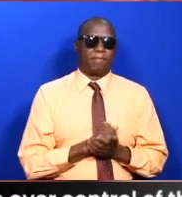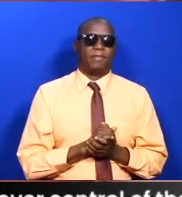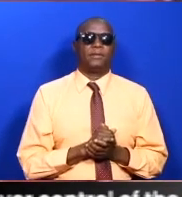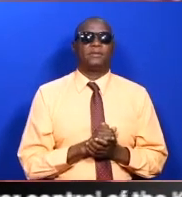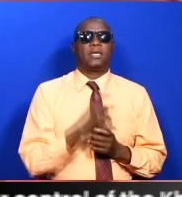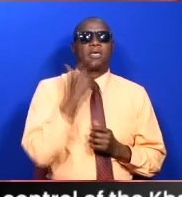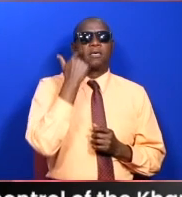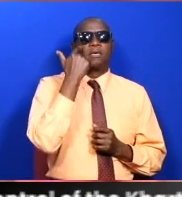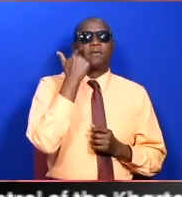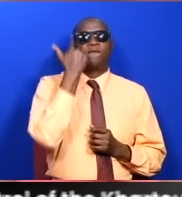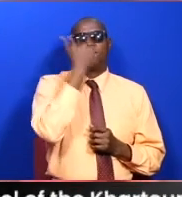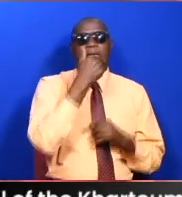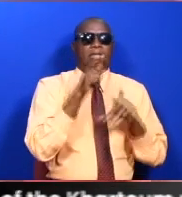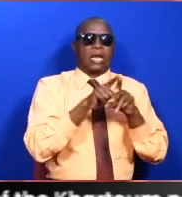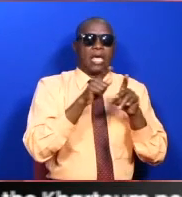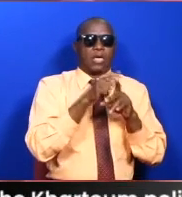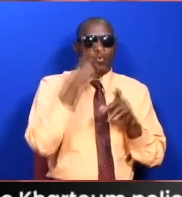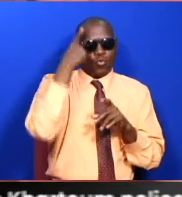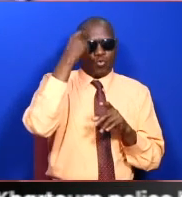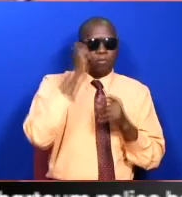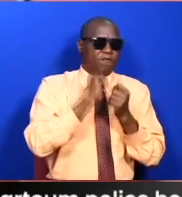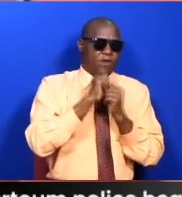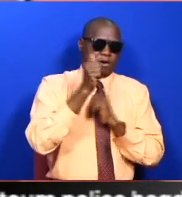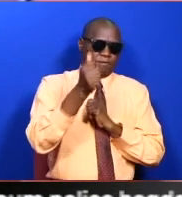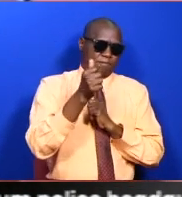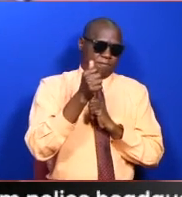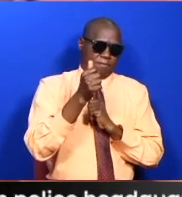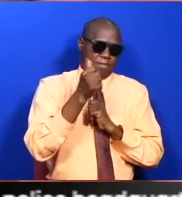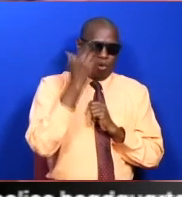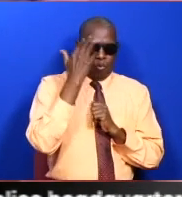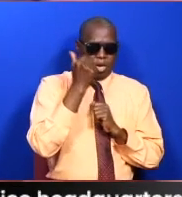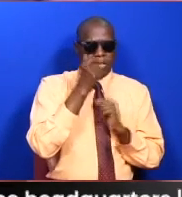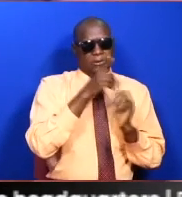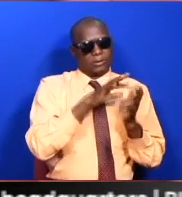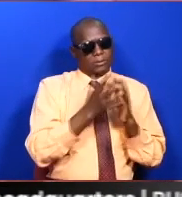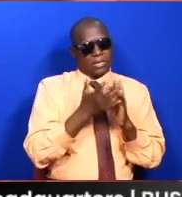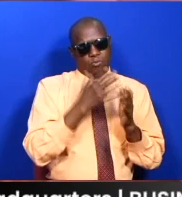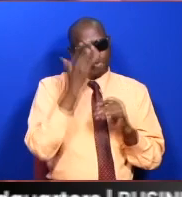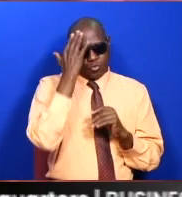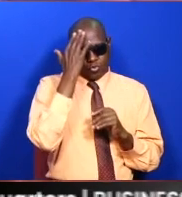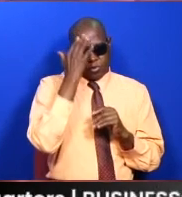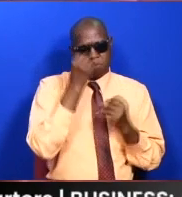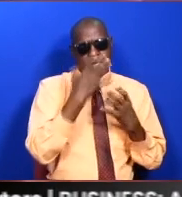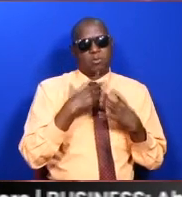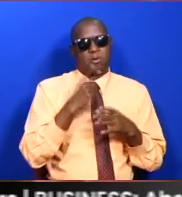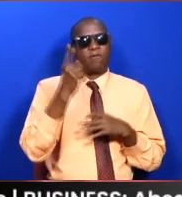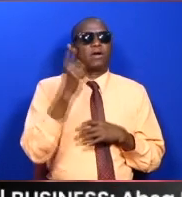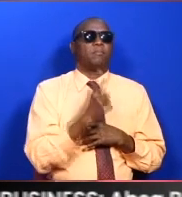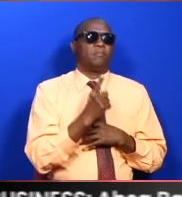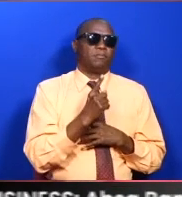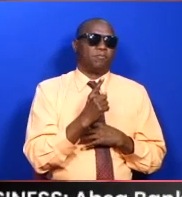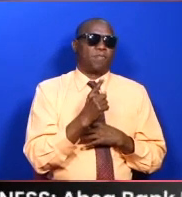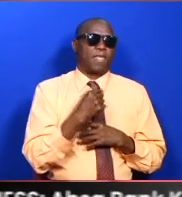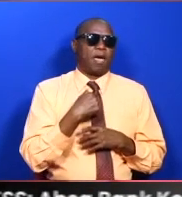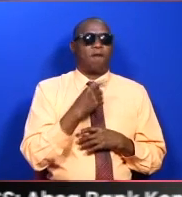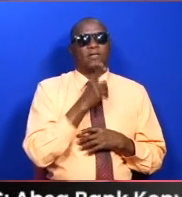like a dream from far, because you know sometimes many people have come and they have said